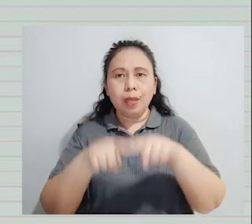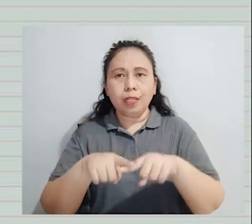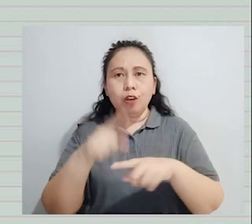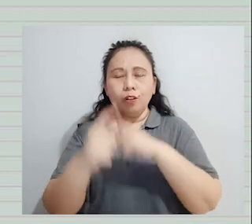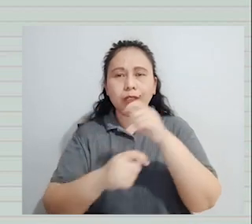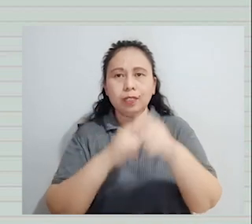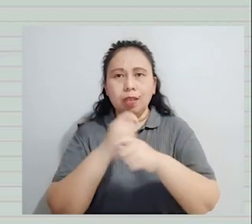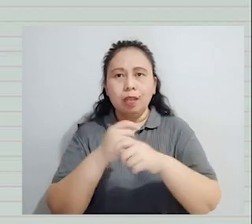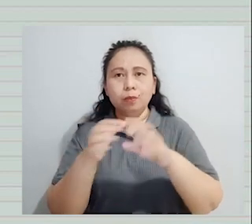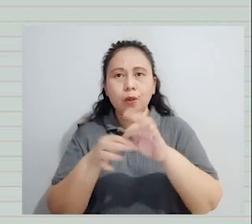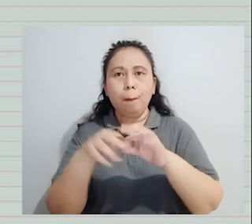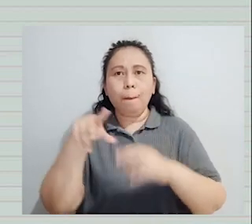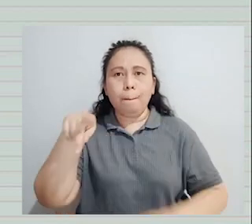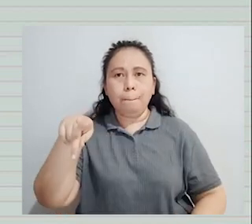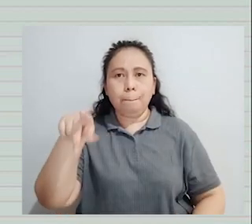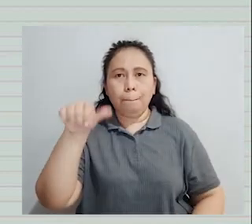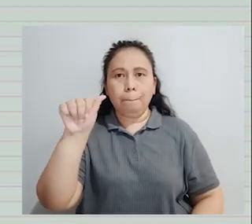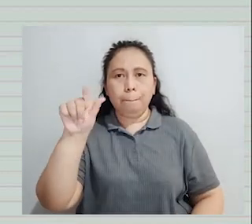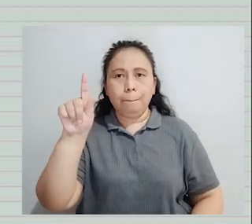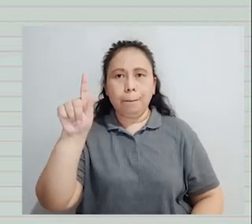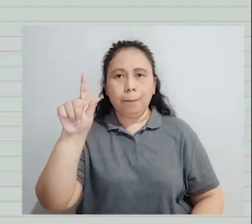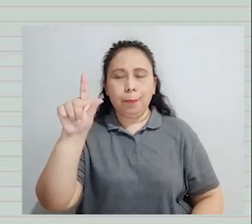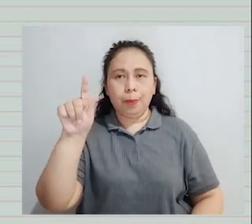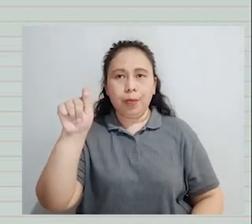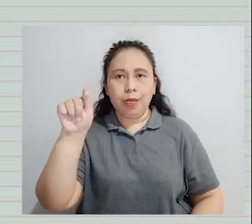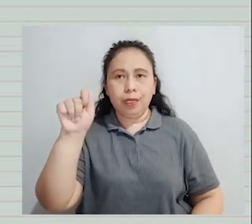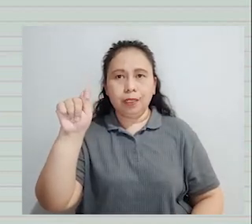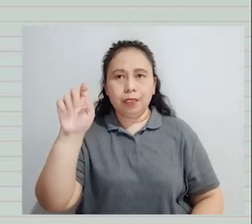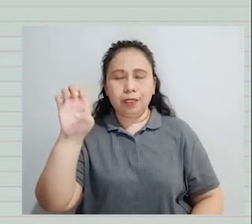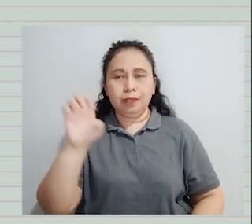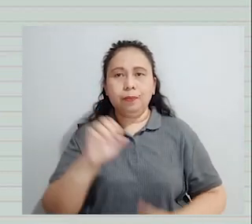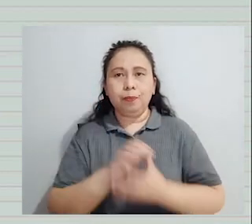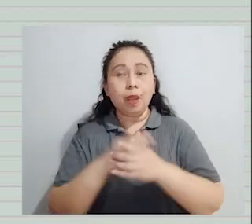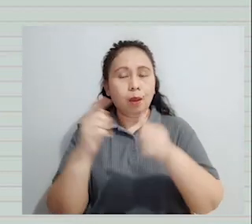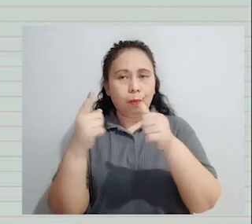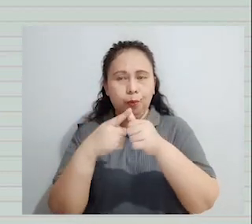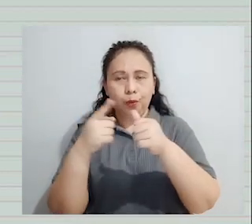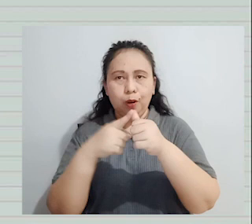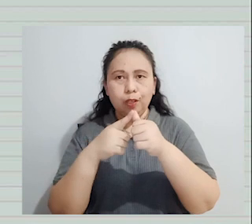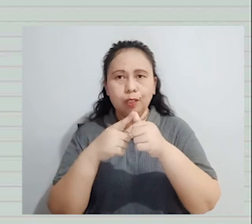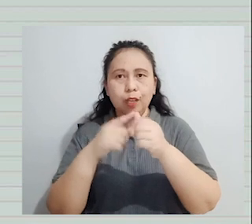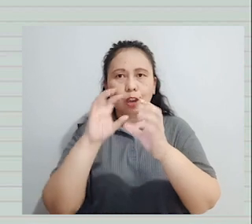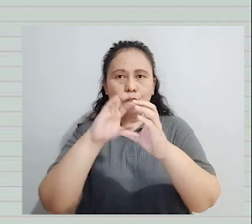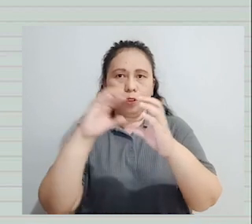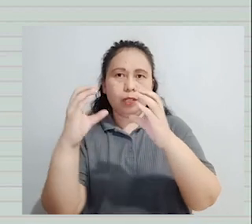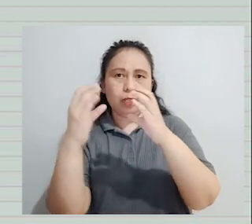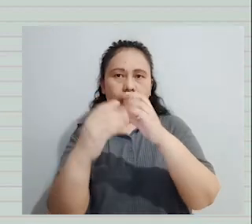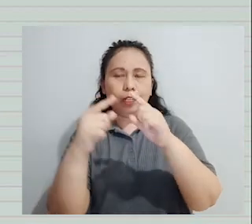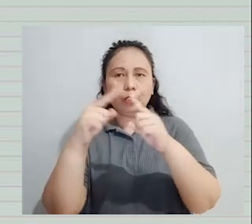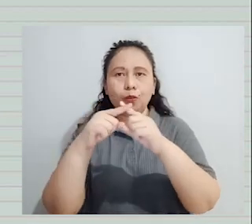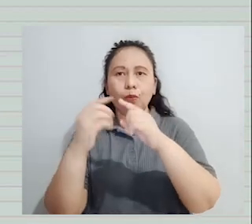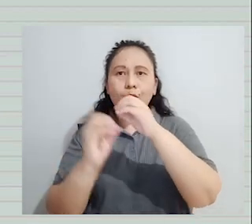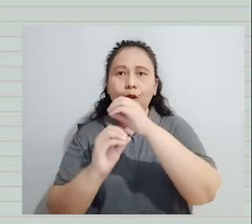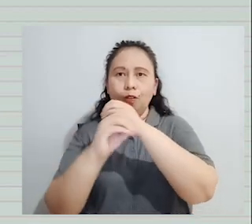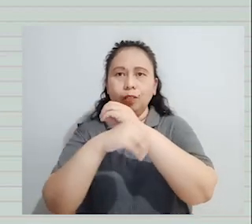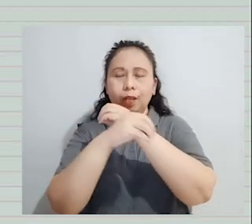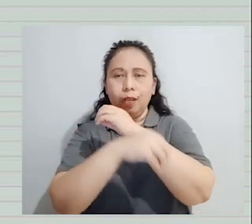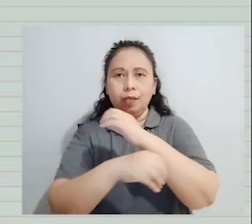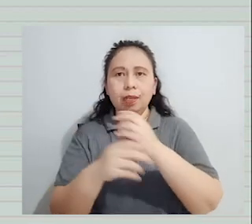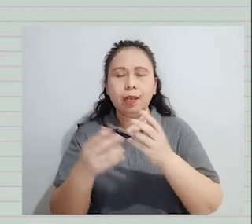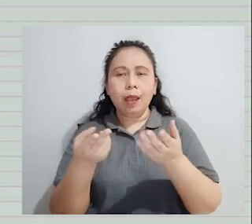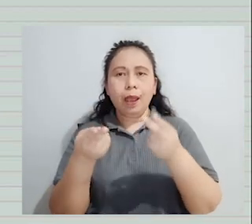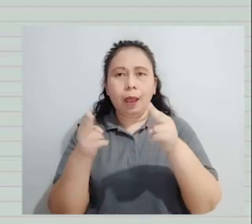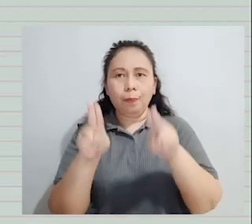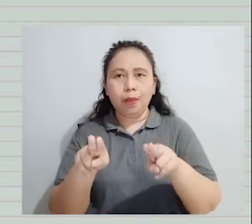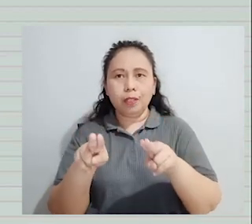plates that converge. First is continental to oceanic. This happens when the denser